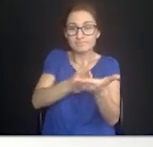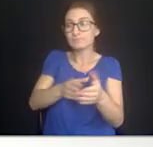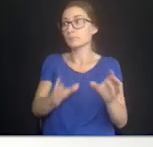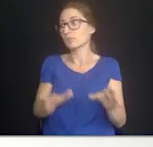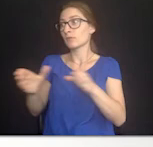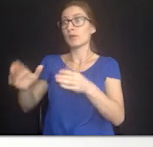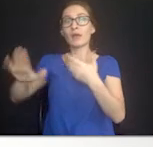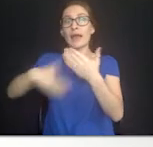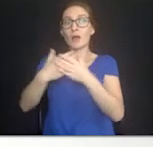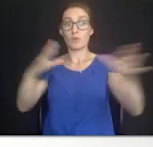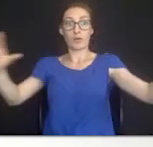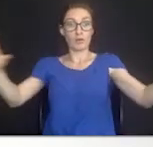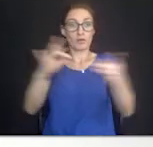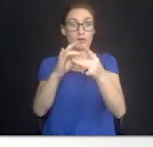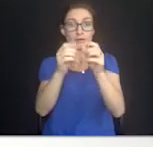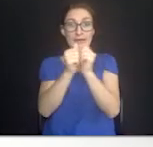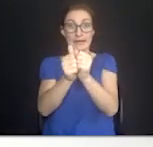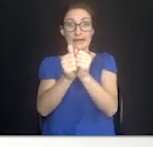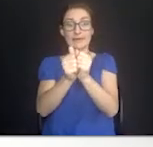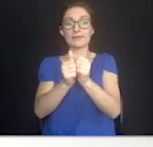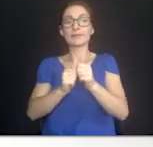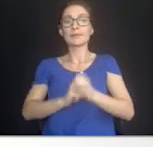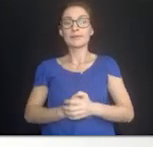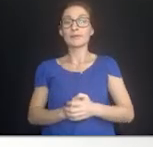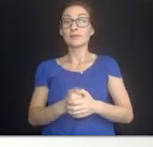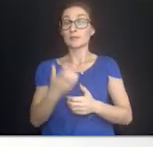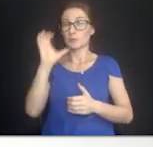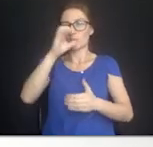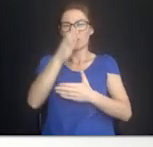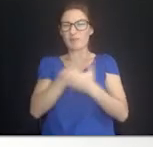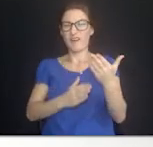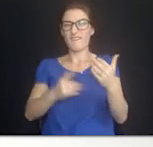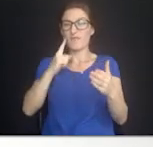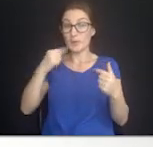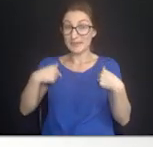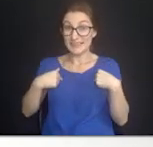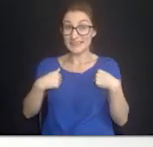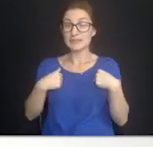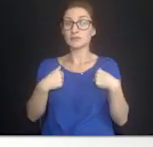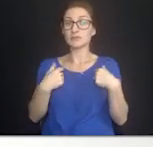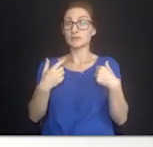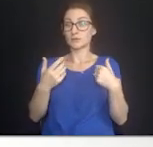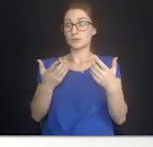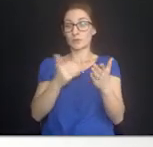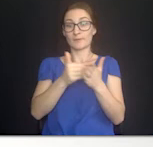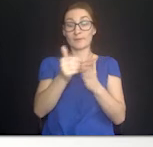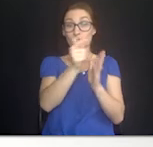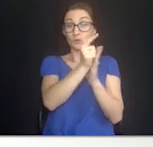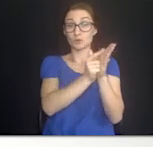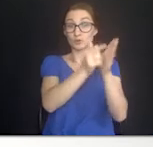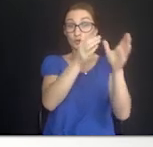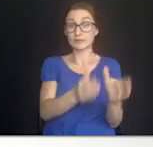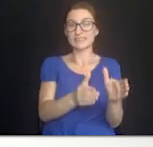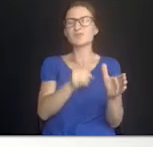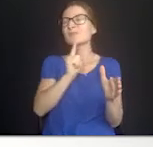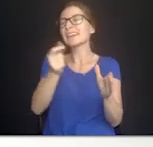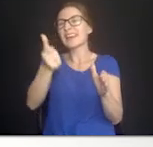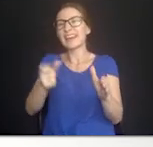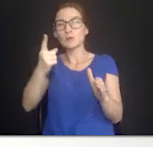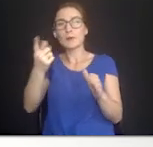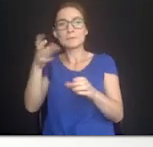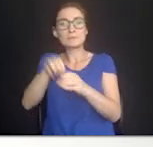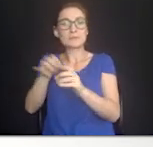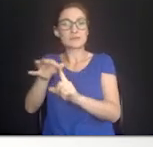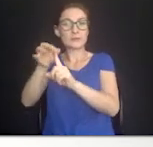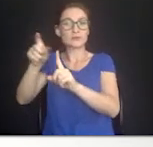come together. And the weirdest thing for me is that I don't see attorneys doing, or really anybody in special needs, doing